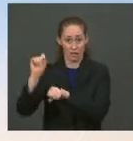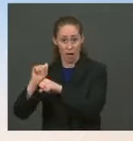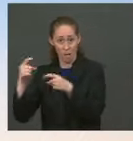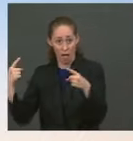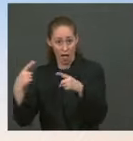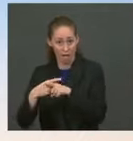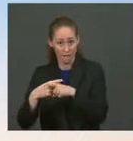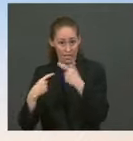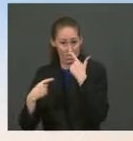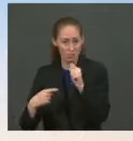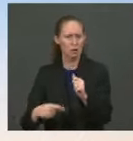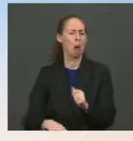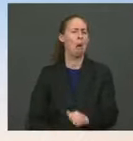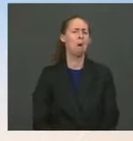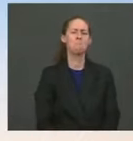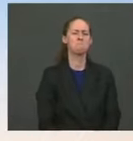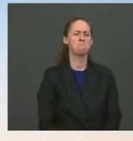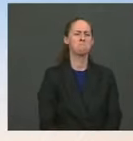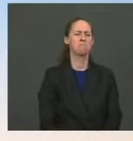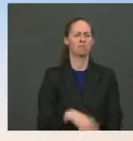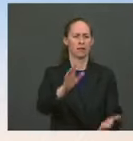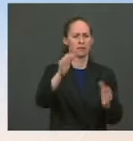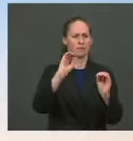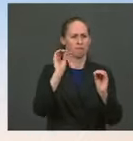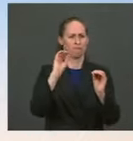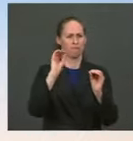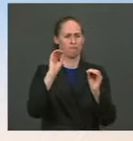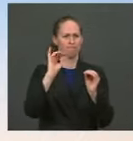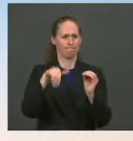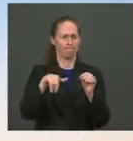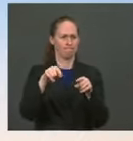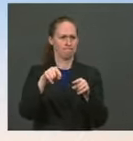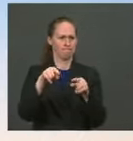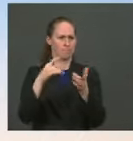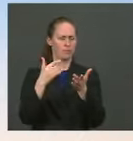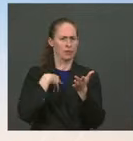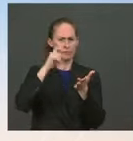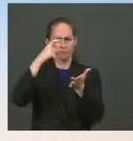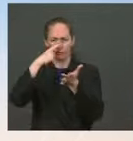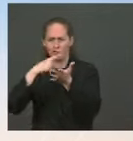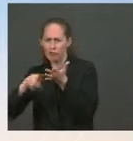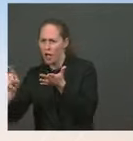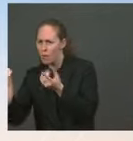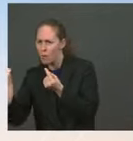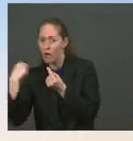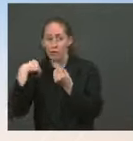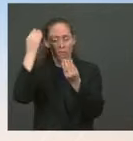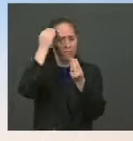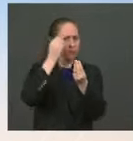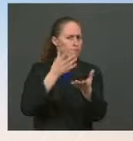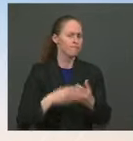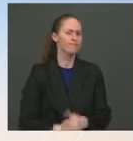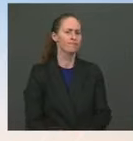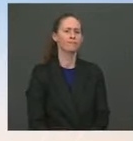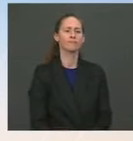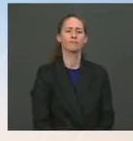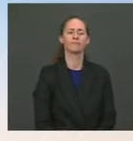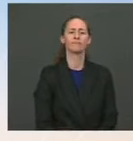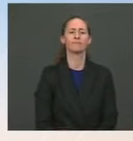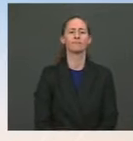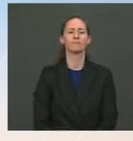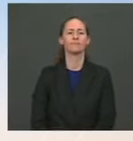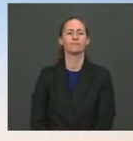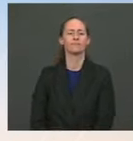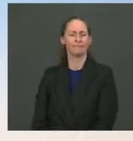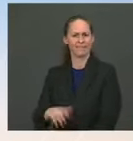don't know anything about what you're just mentioning, so I have to talk to our team. And there has been news around the dossier, though, over the last couple of